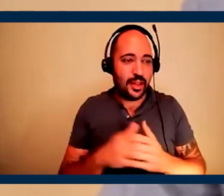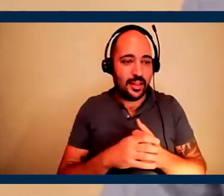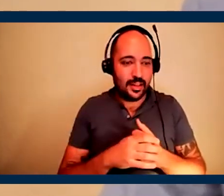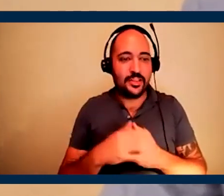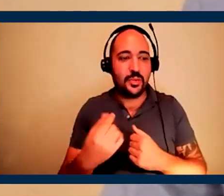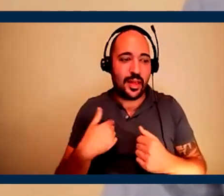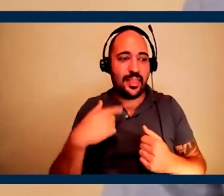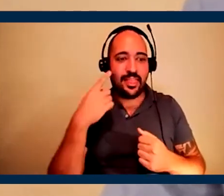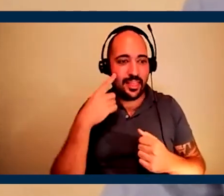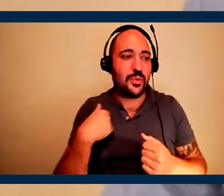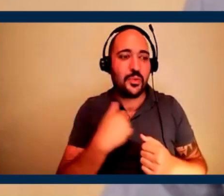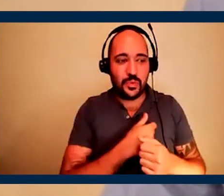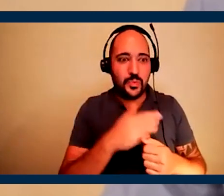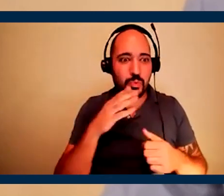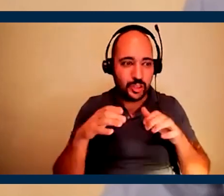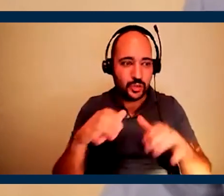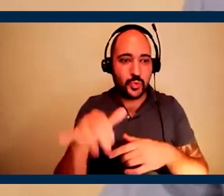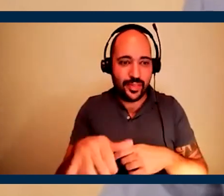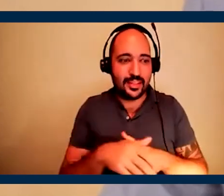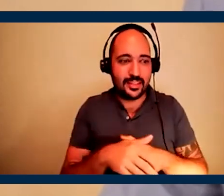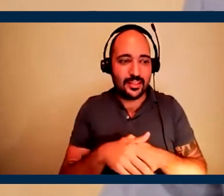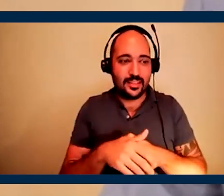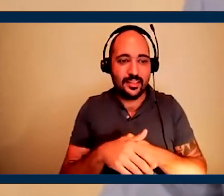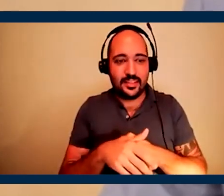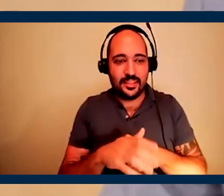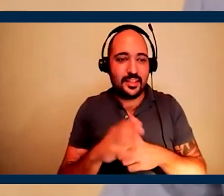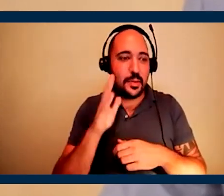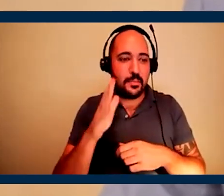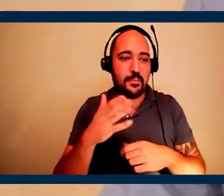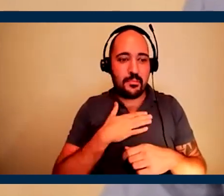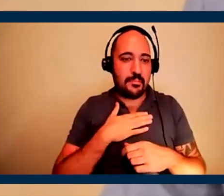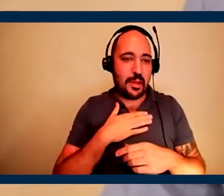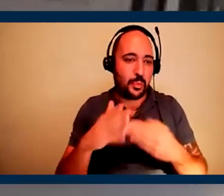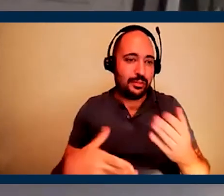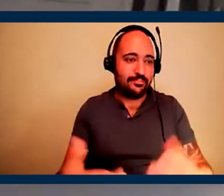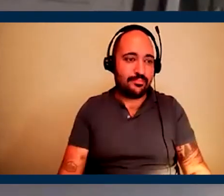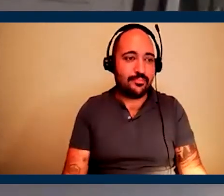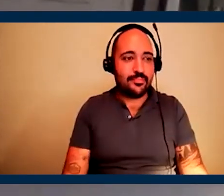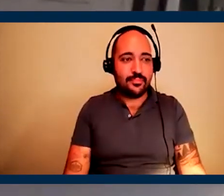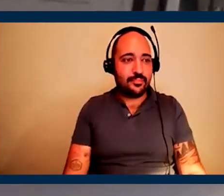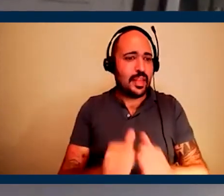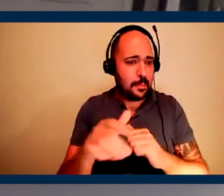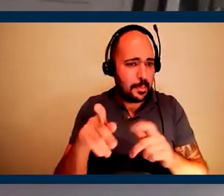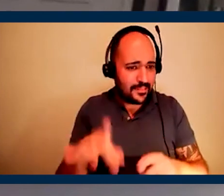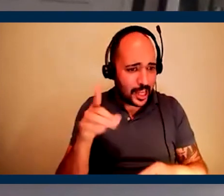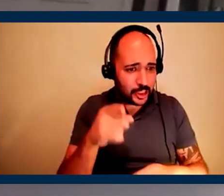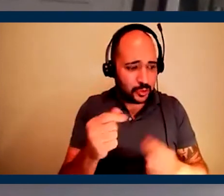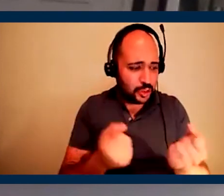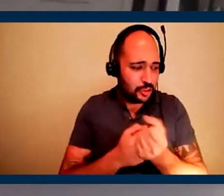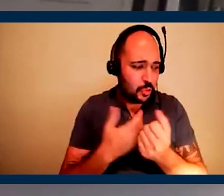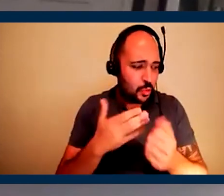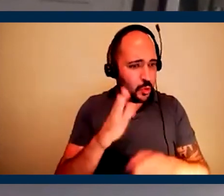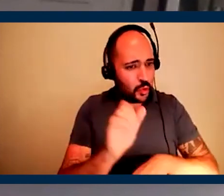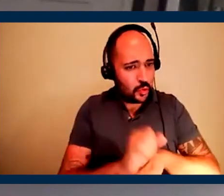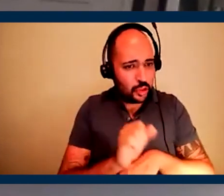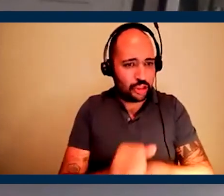and so I think we're gonna do that. That's going to be my weekend. How can people find you or be able to support what you're